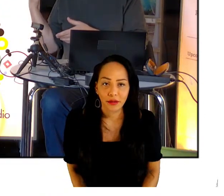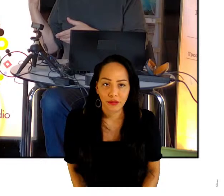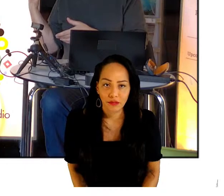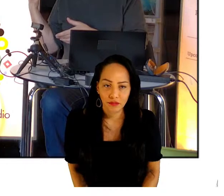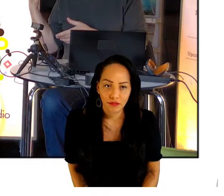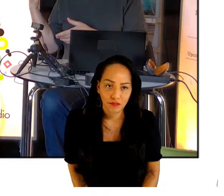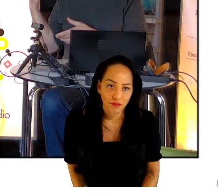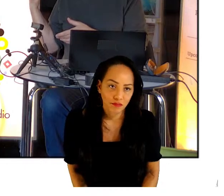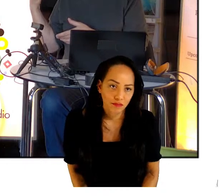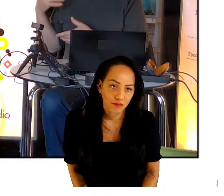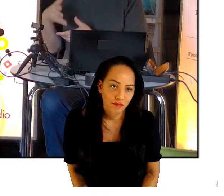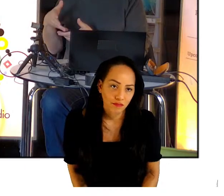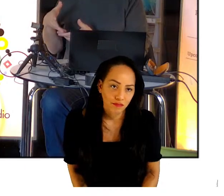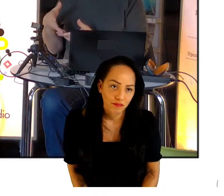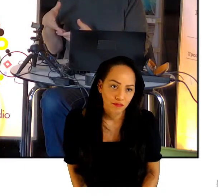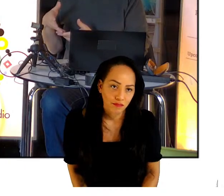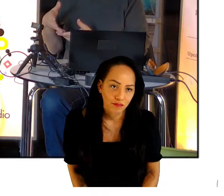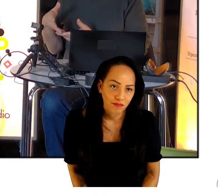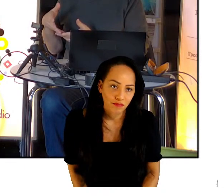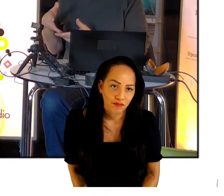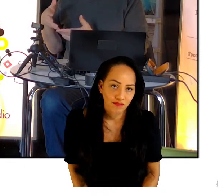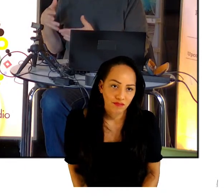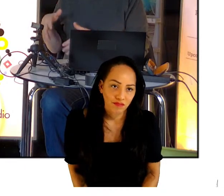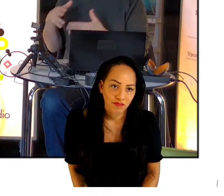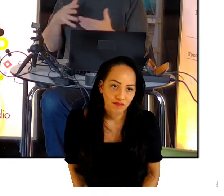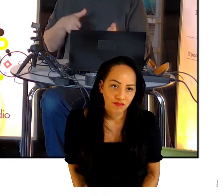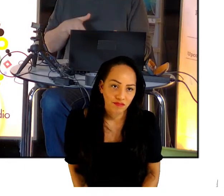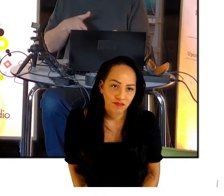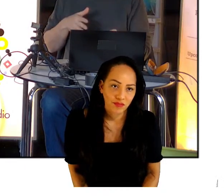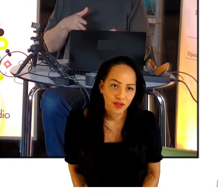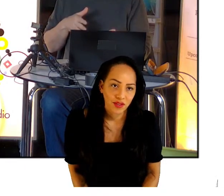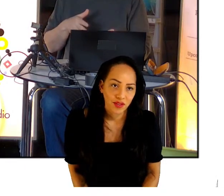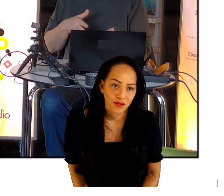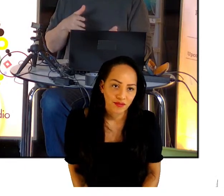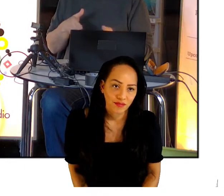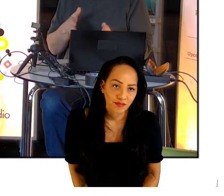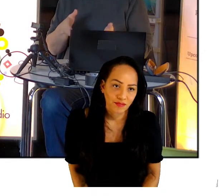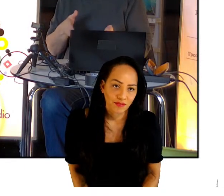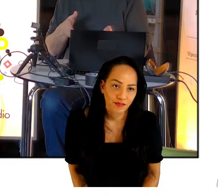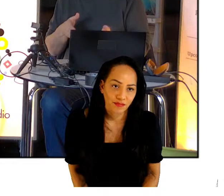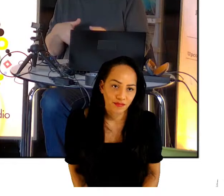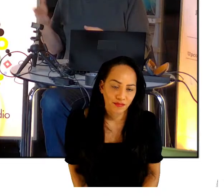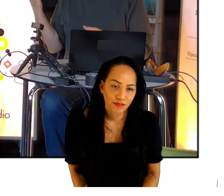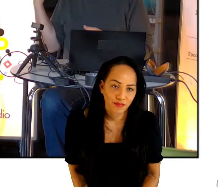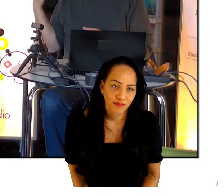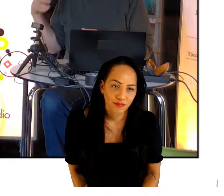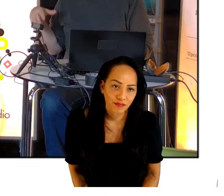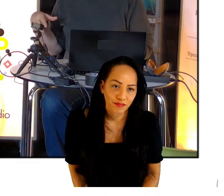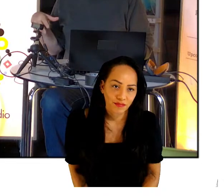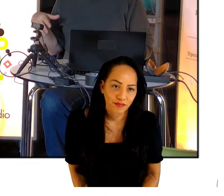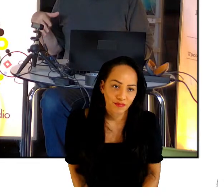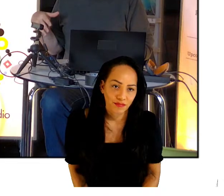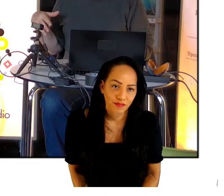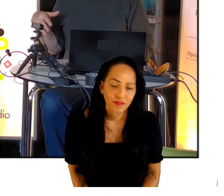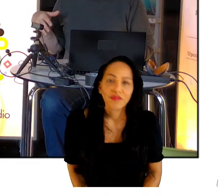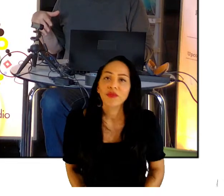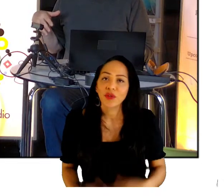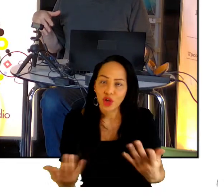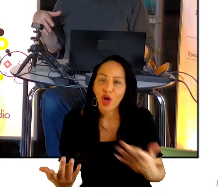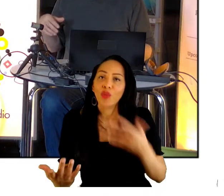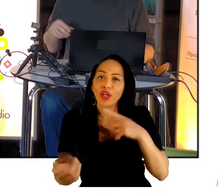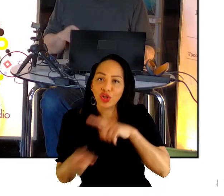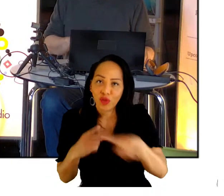that's a pretty bit of video. How does that connect to what's happening on stage? Or that's interesting, what she's doing on stage. How does that connect to the video